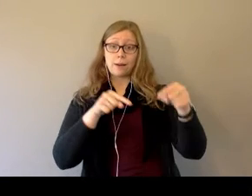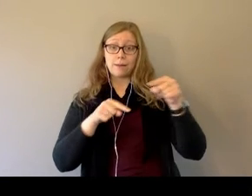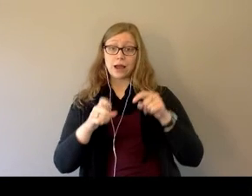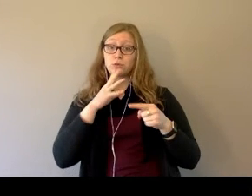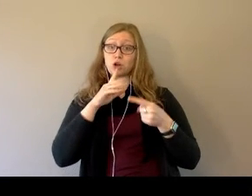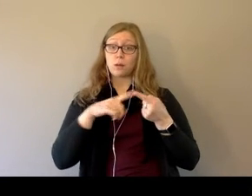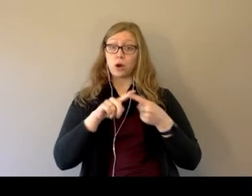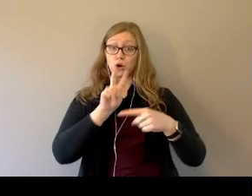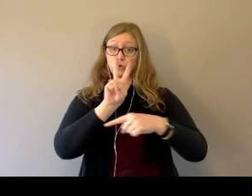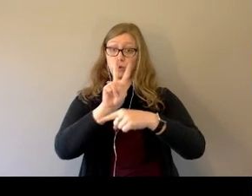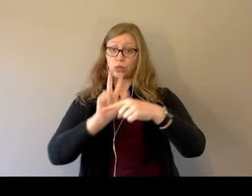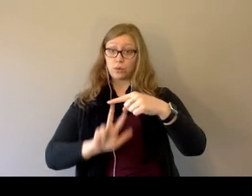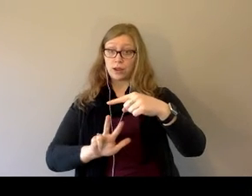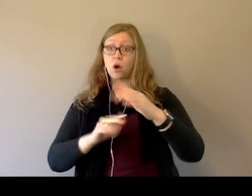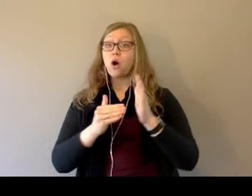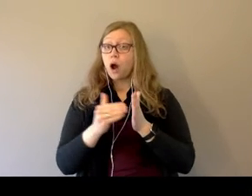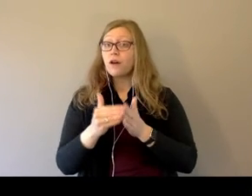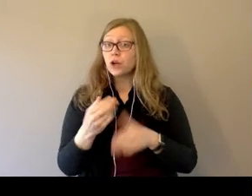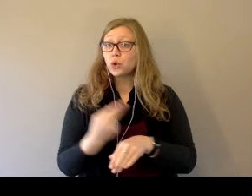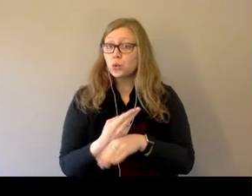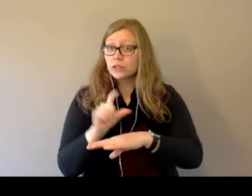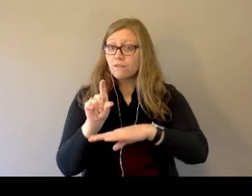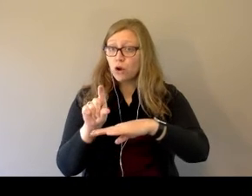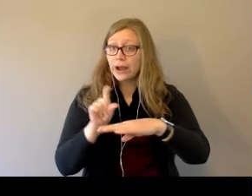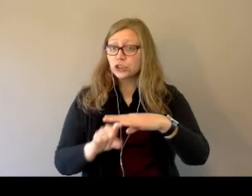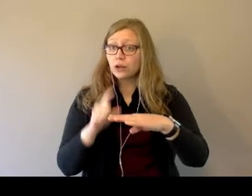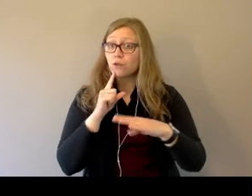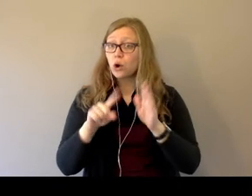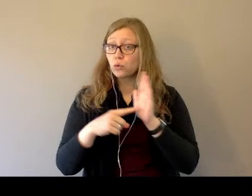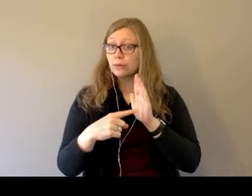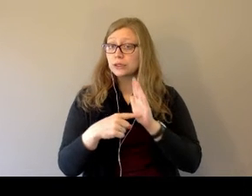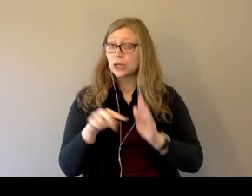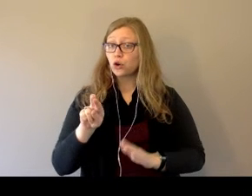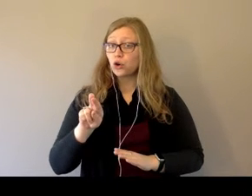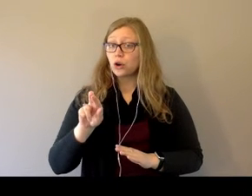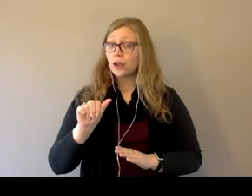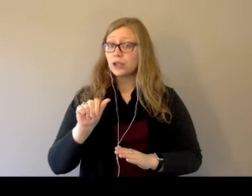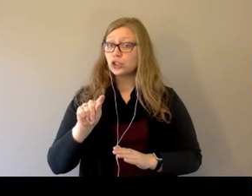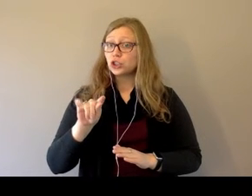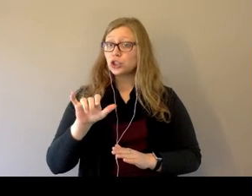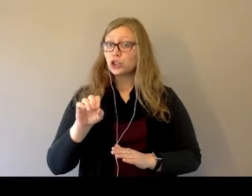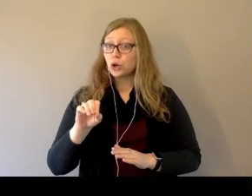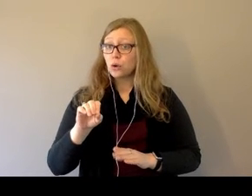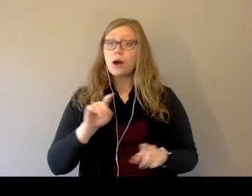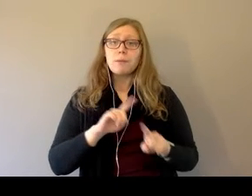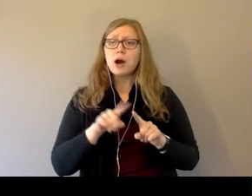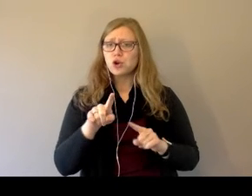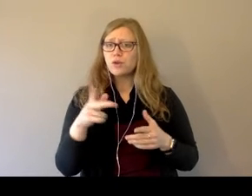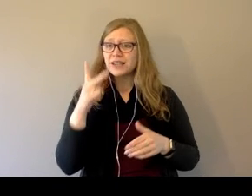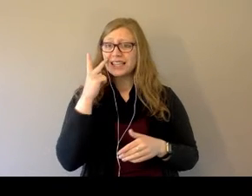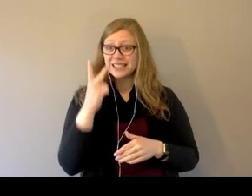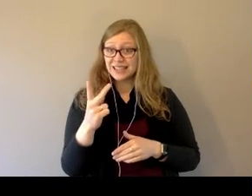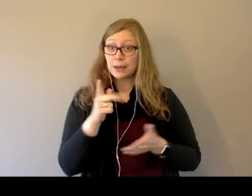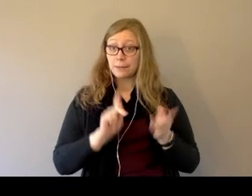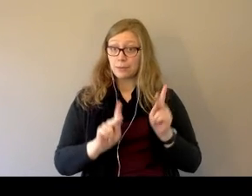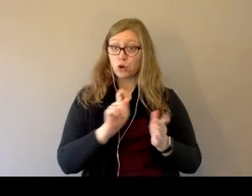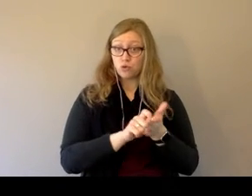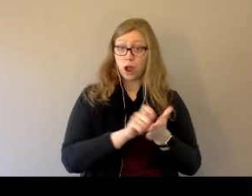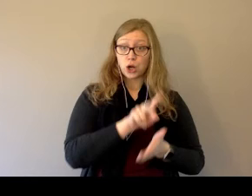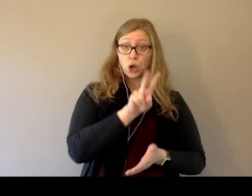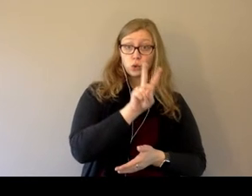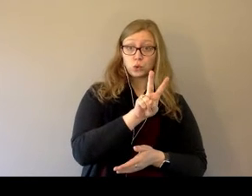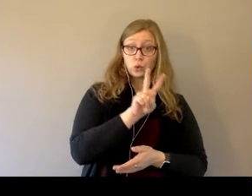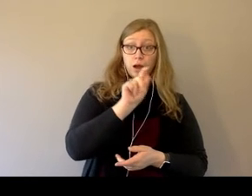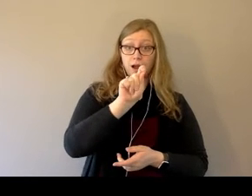a ratio, and we use that a lot. But I'm sure you've also seen us write things like 2:3. This means